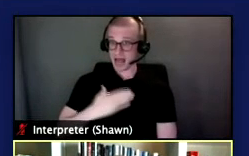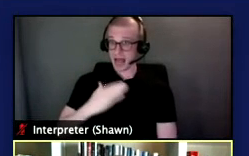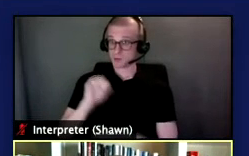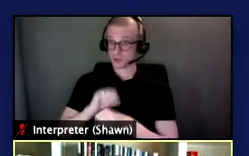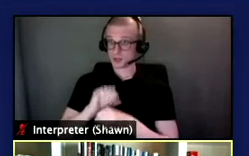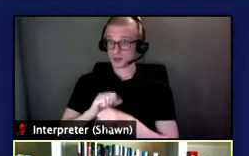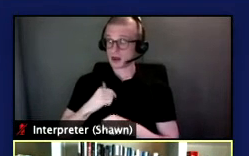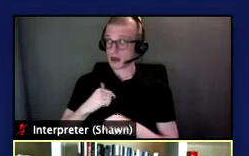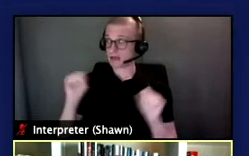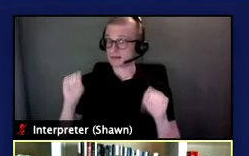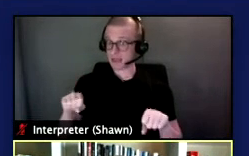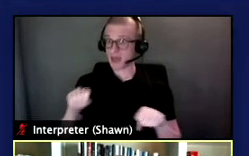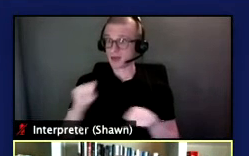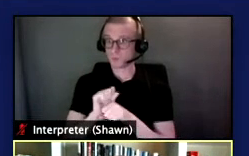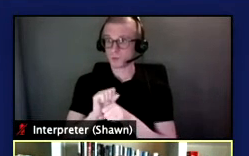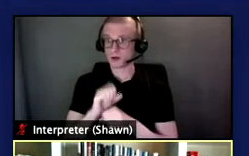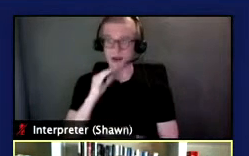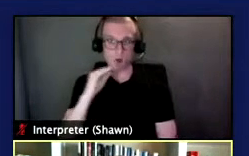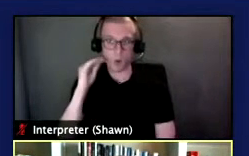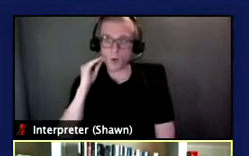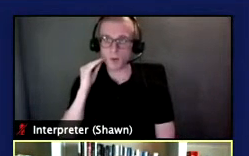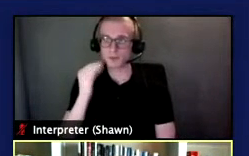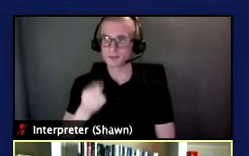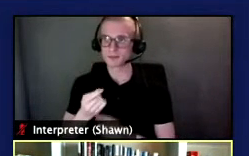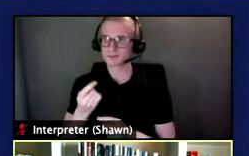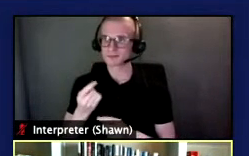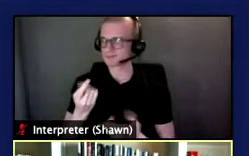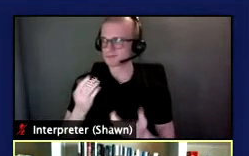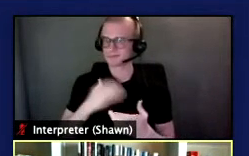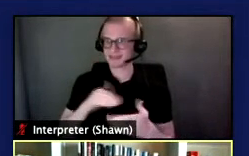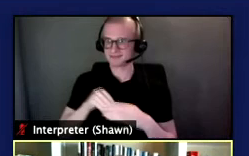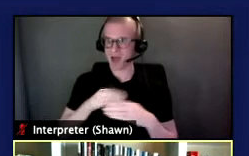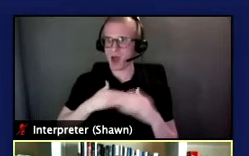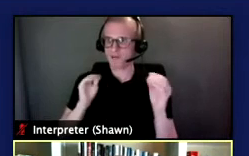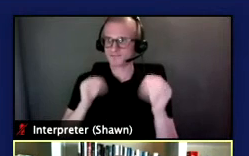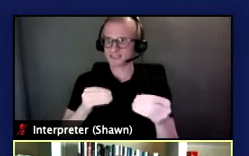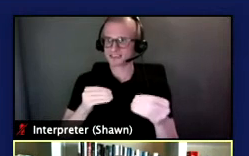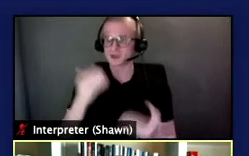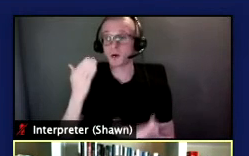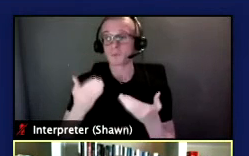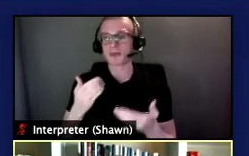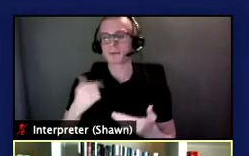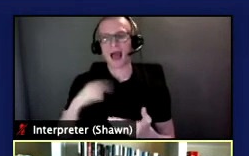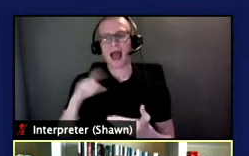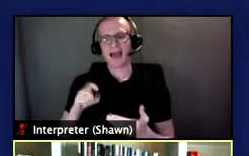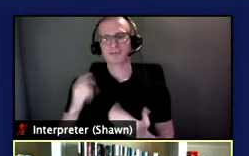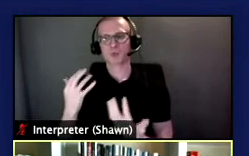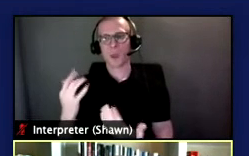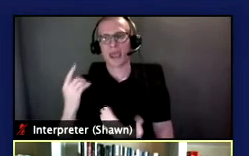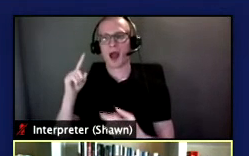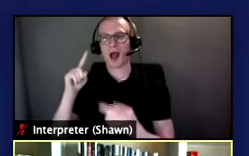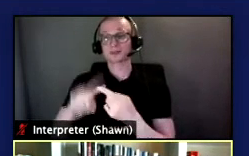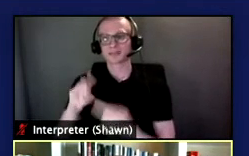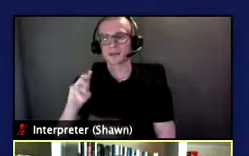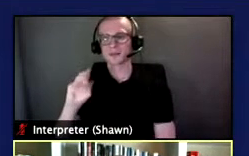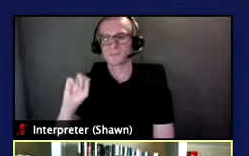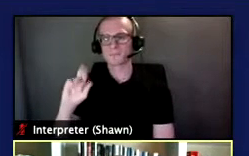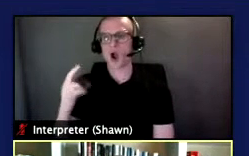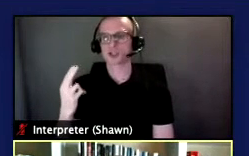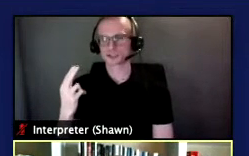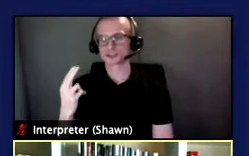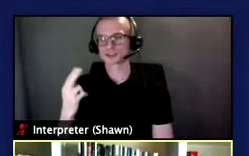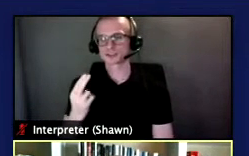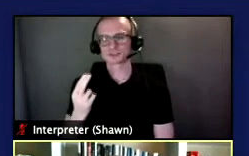office. It may not be till March before I'd really qualify for a vaccine. There are too many others in